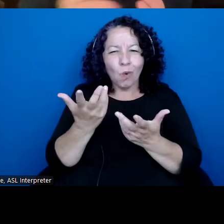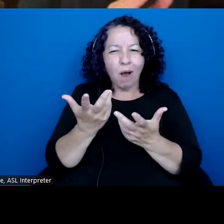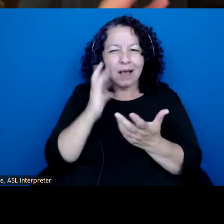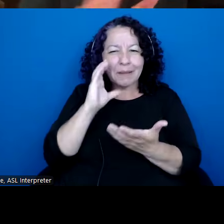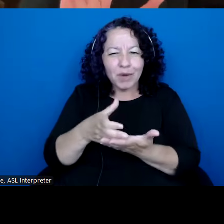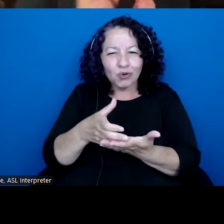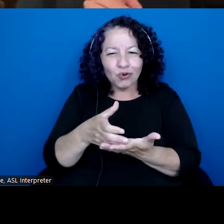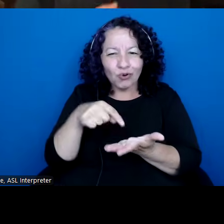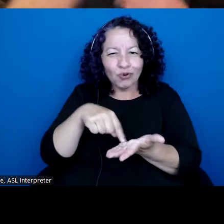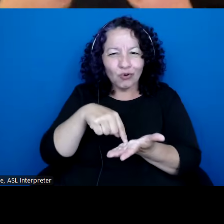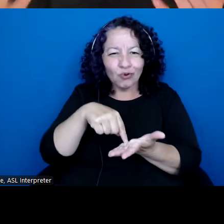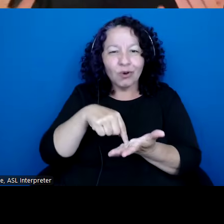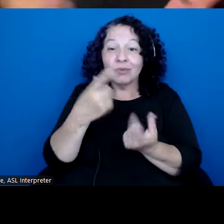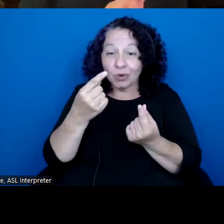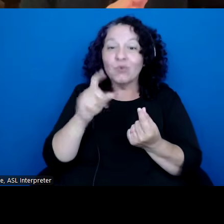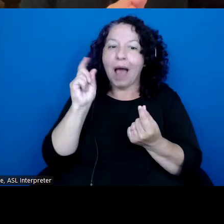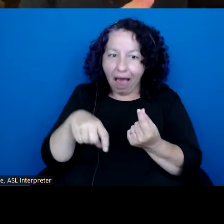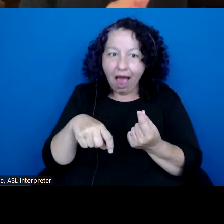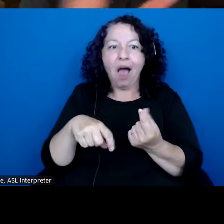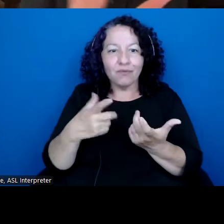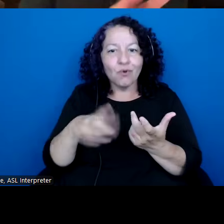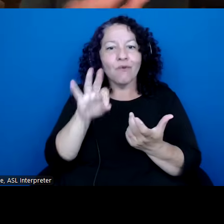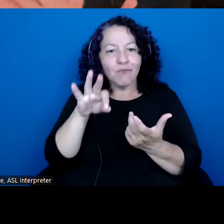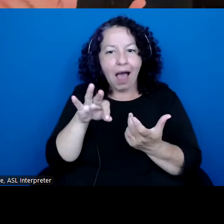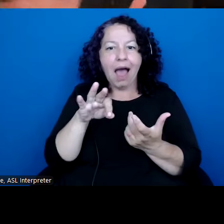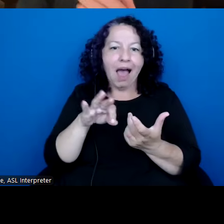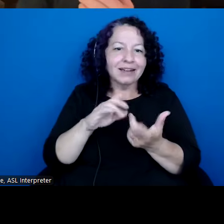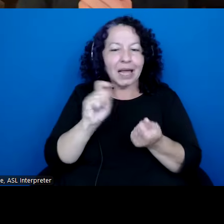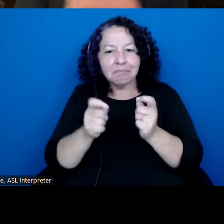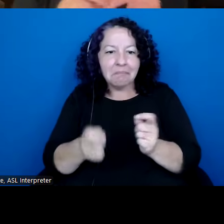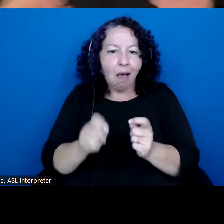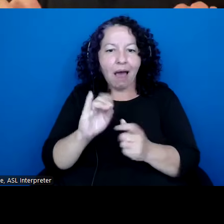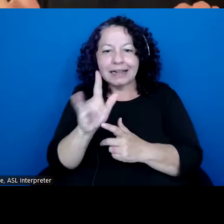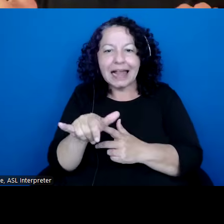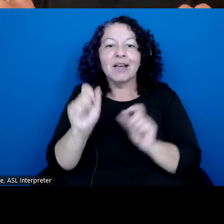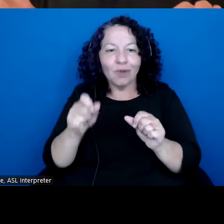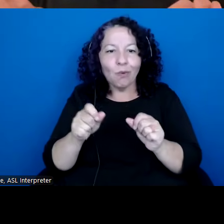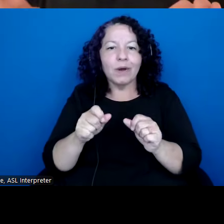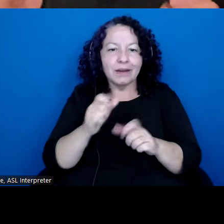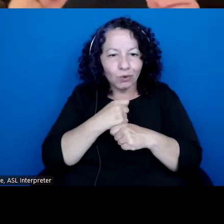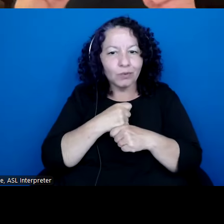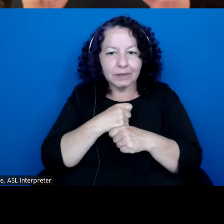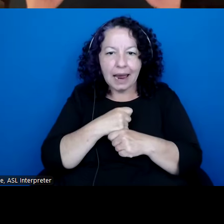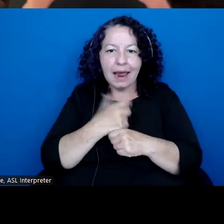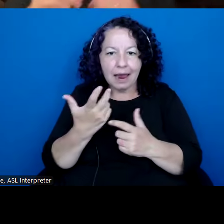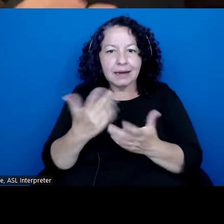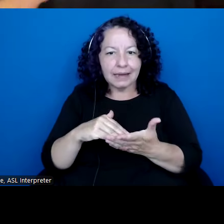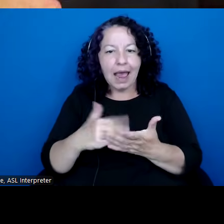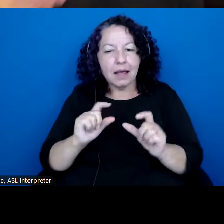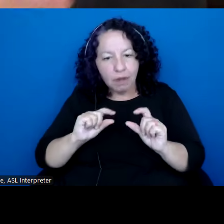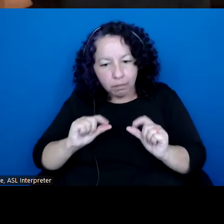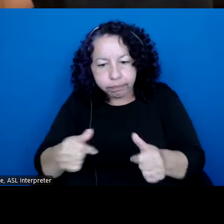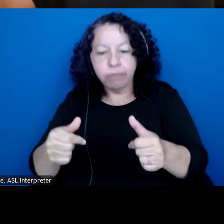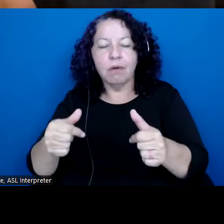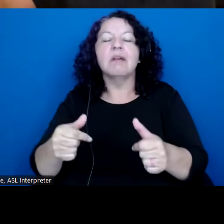you have to do is you have to roll them out. So we had to go in search of some modeling clay so we could roll this out and see what was actually depicted there. So this is